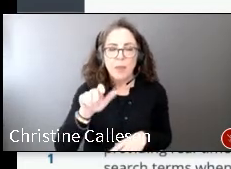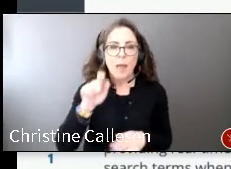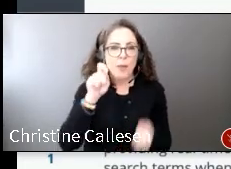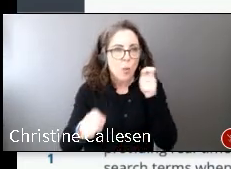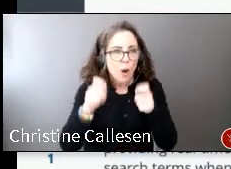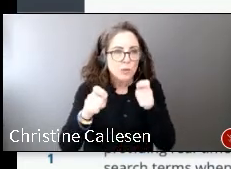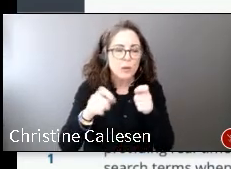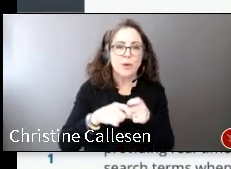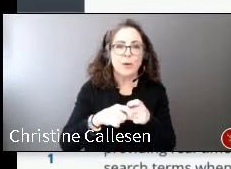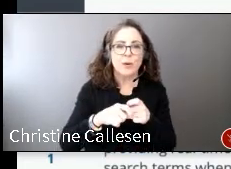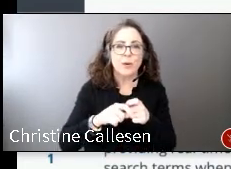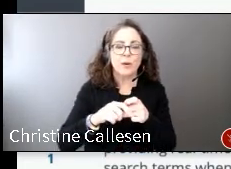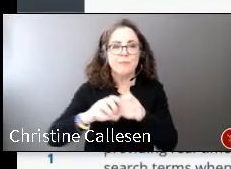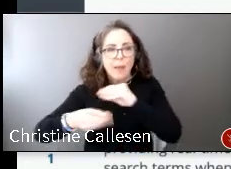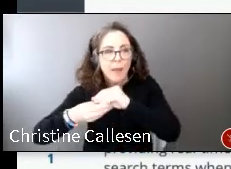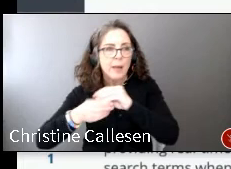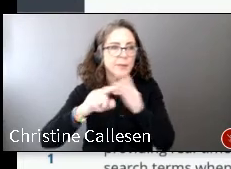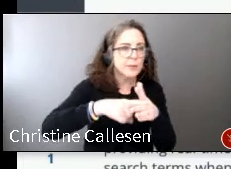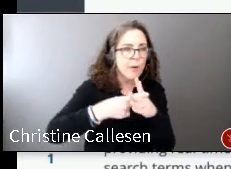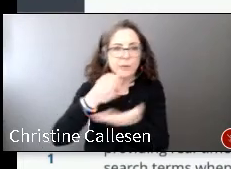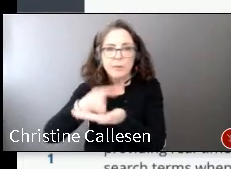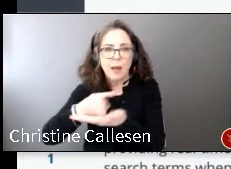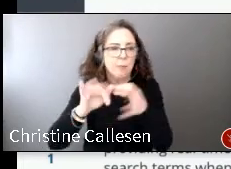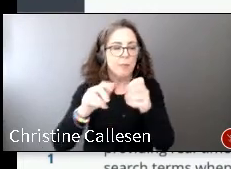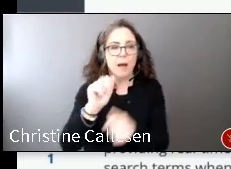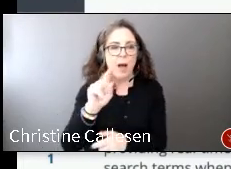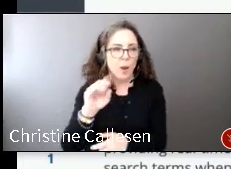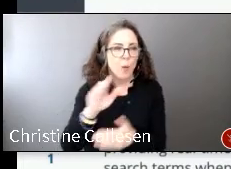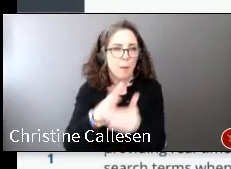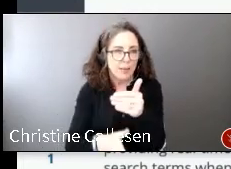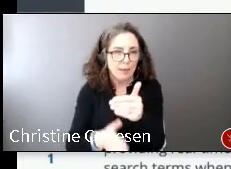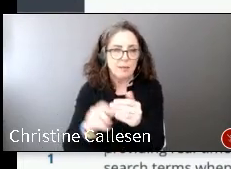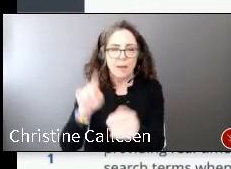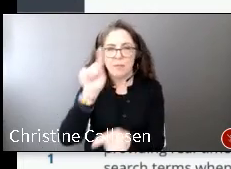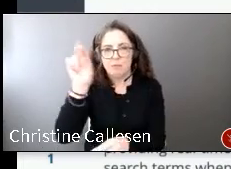or enable autocomplete at the top right corner.